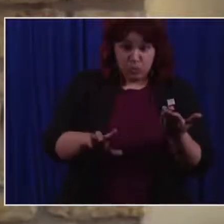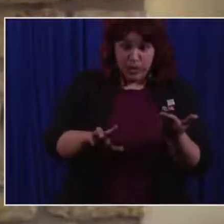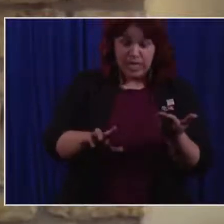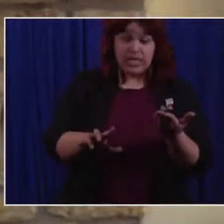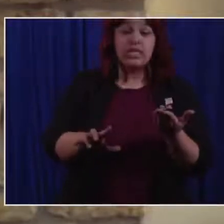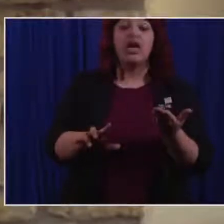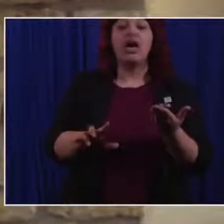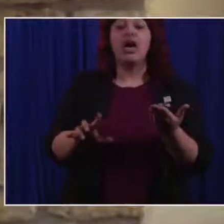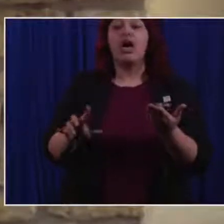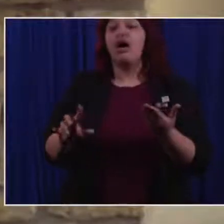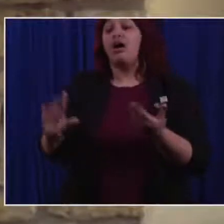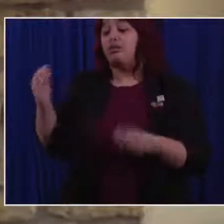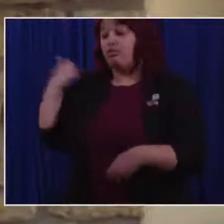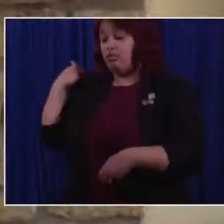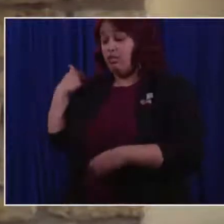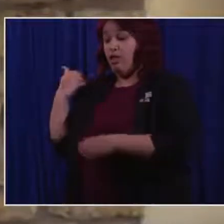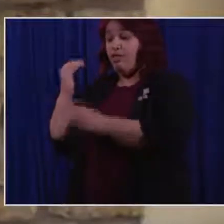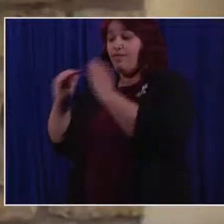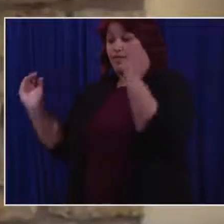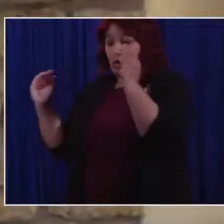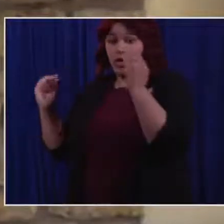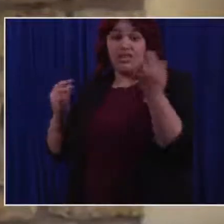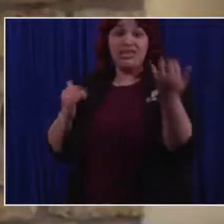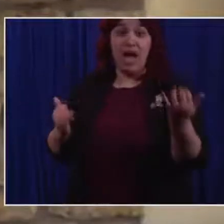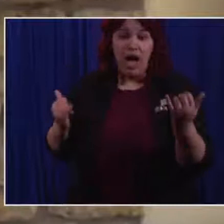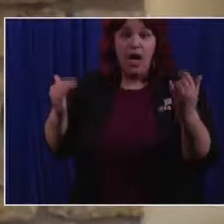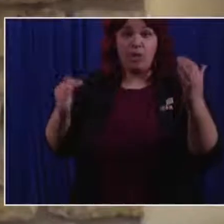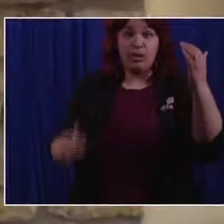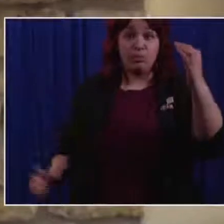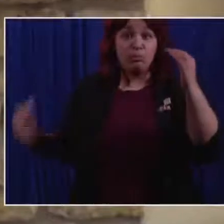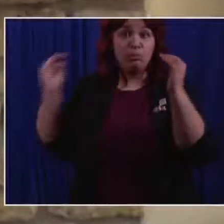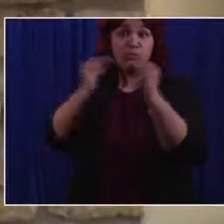to the previous 2 or 3 years ago?